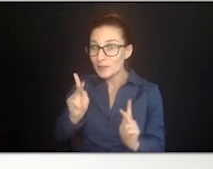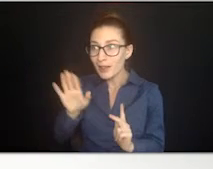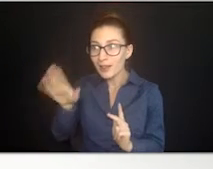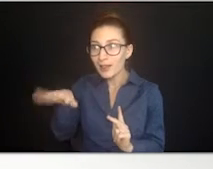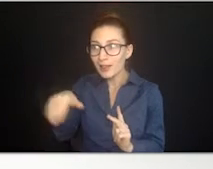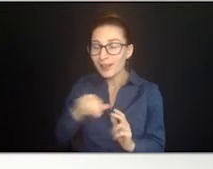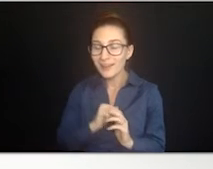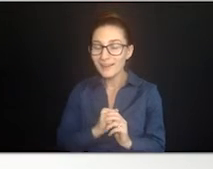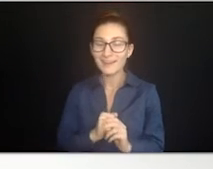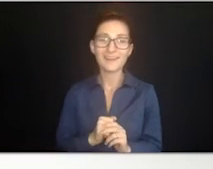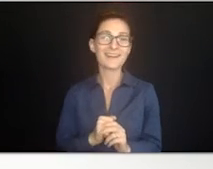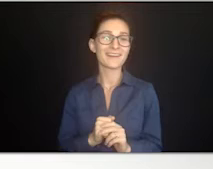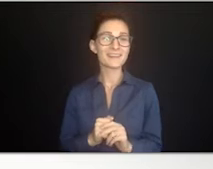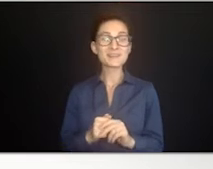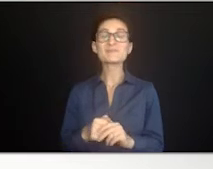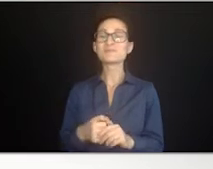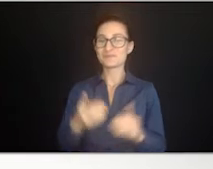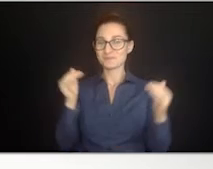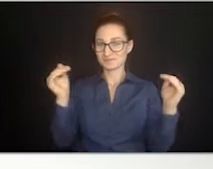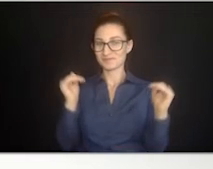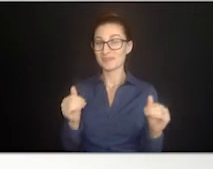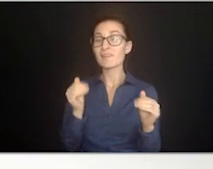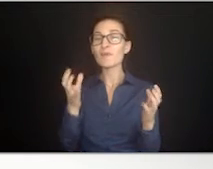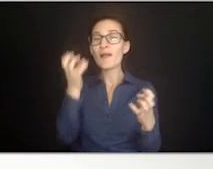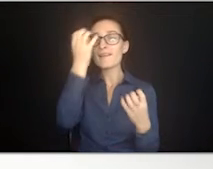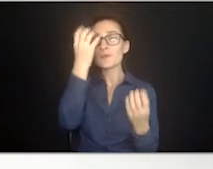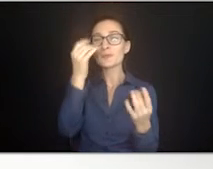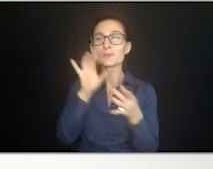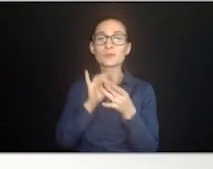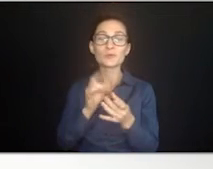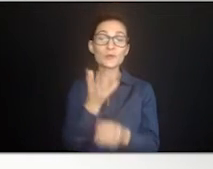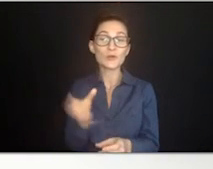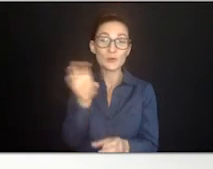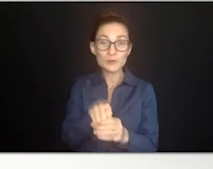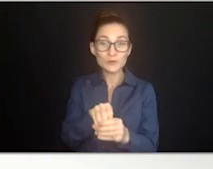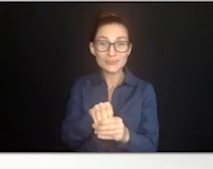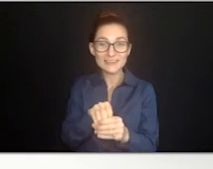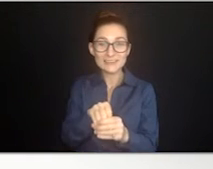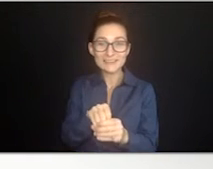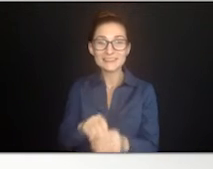Nice. And I want information about inclusion.